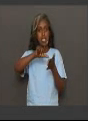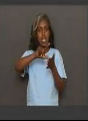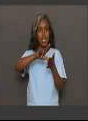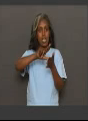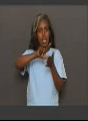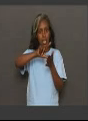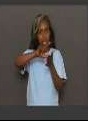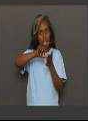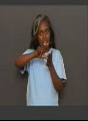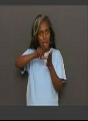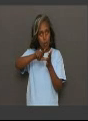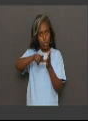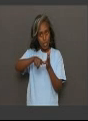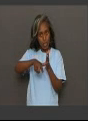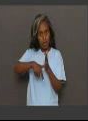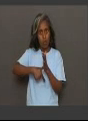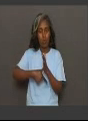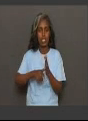counterclockwise direction.